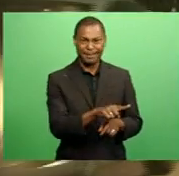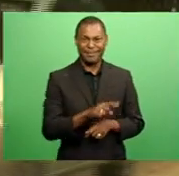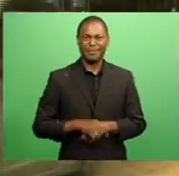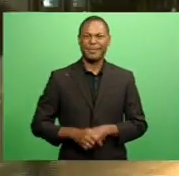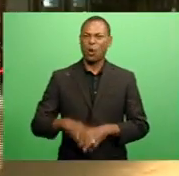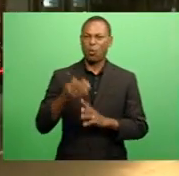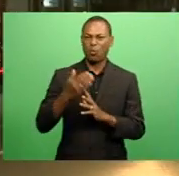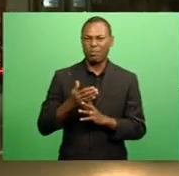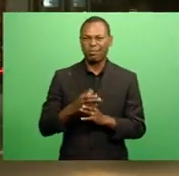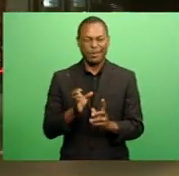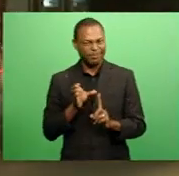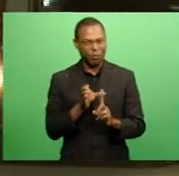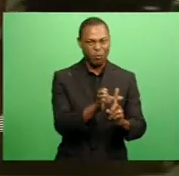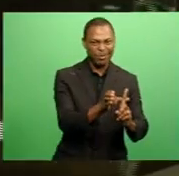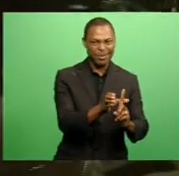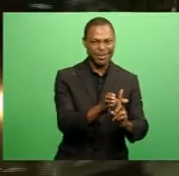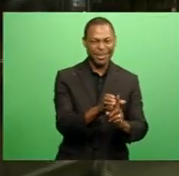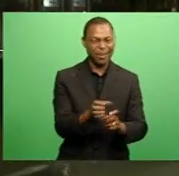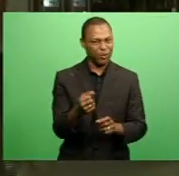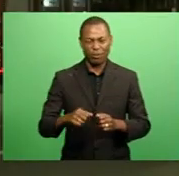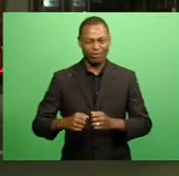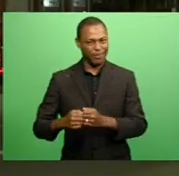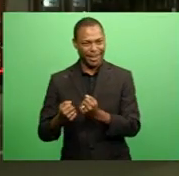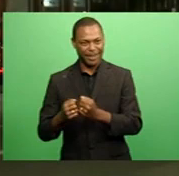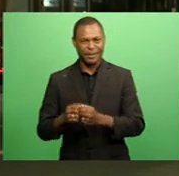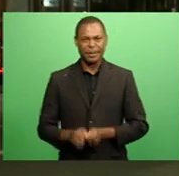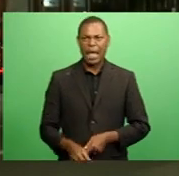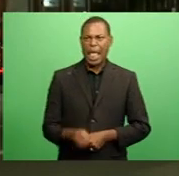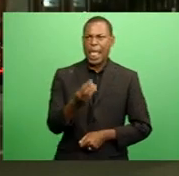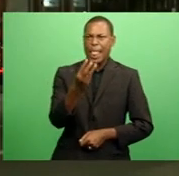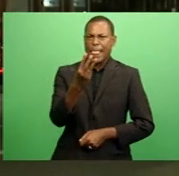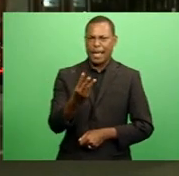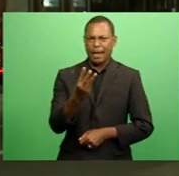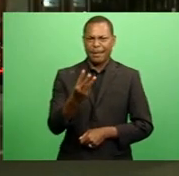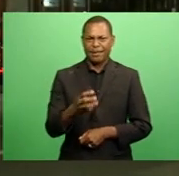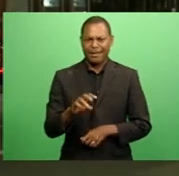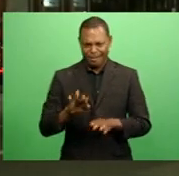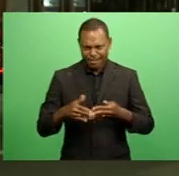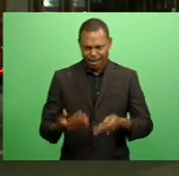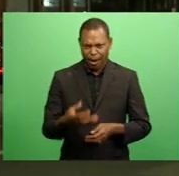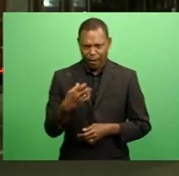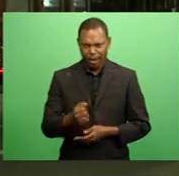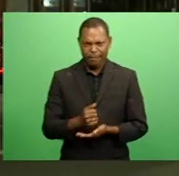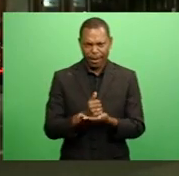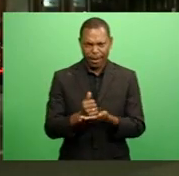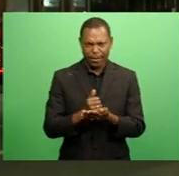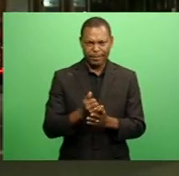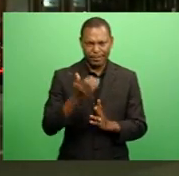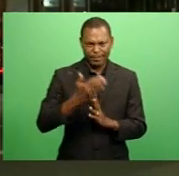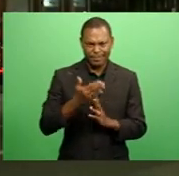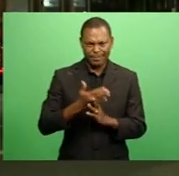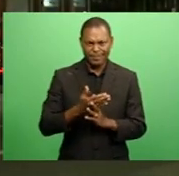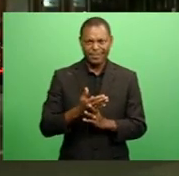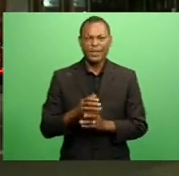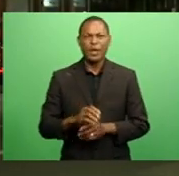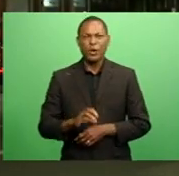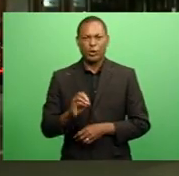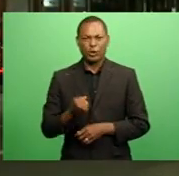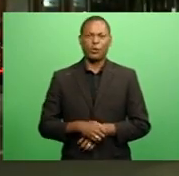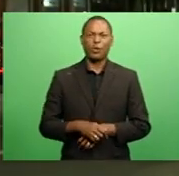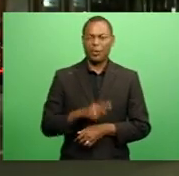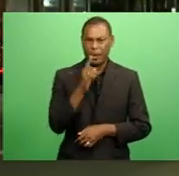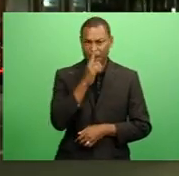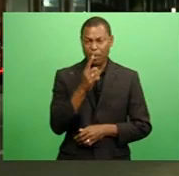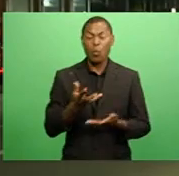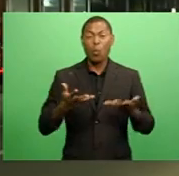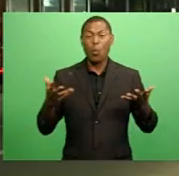is no quarantine breach. As of recently, Fiji currently have 3 active border quarantine cases, and all the 3 patients are